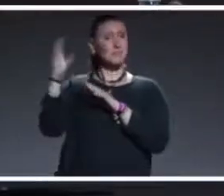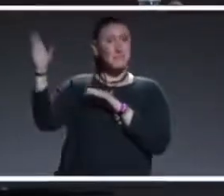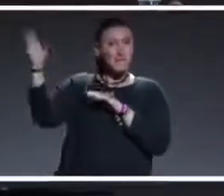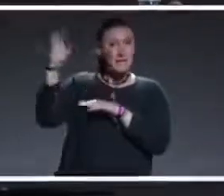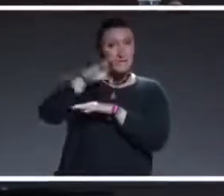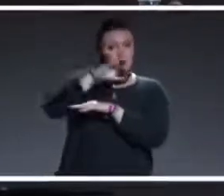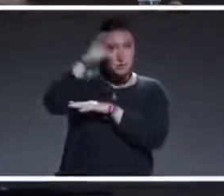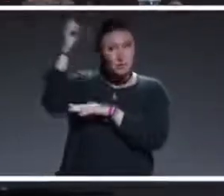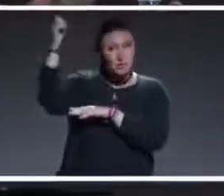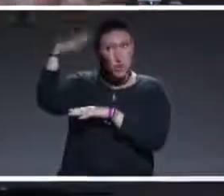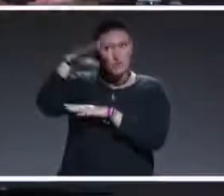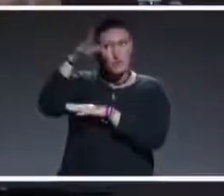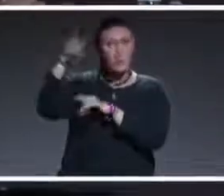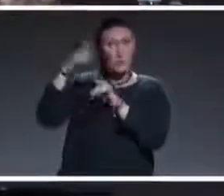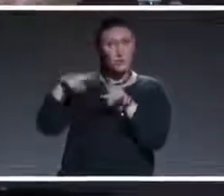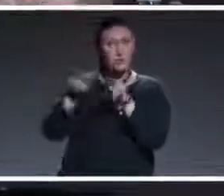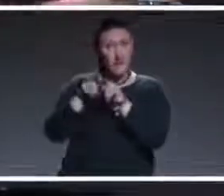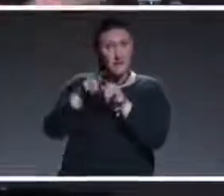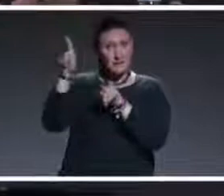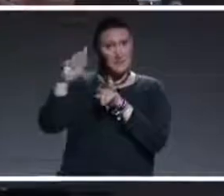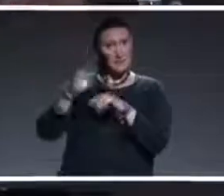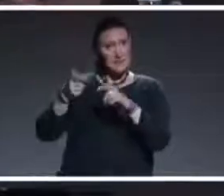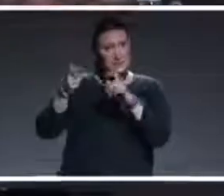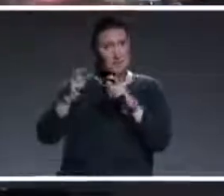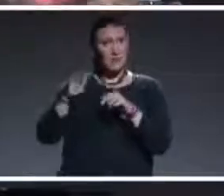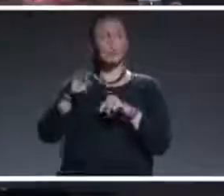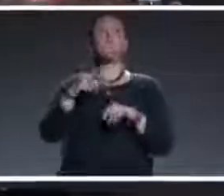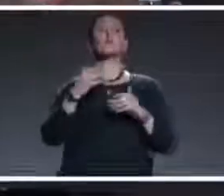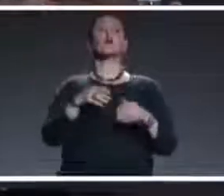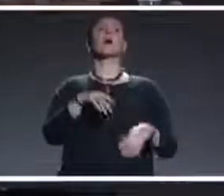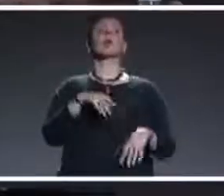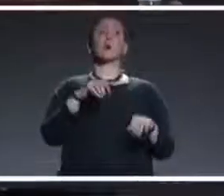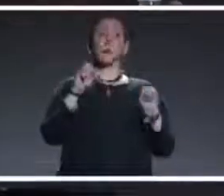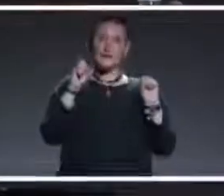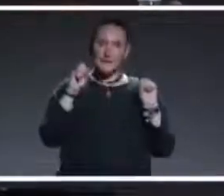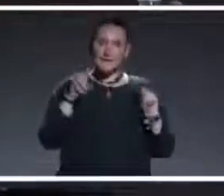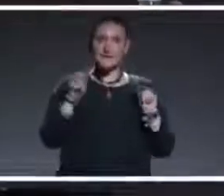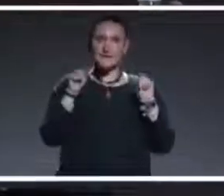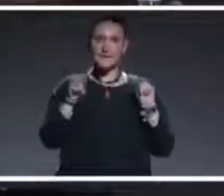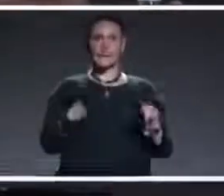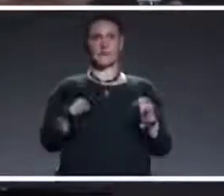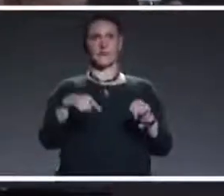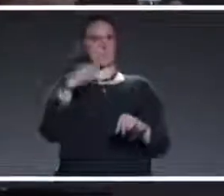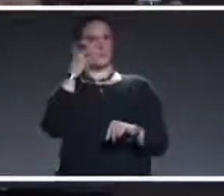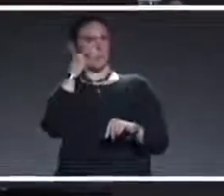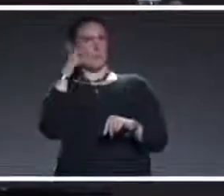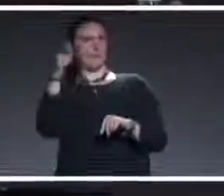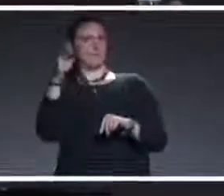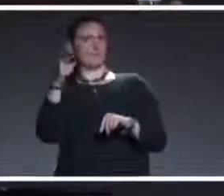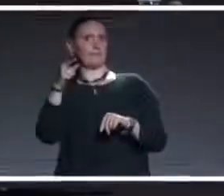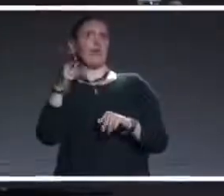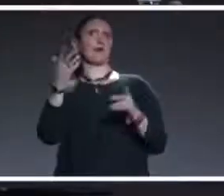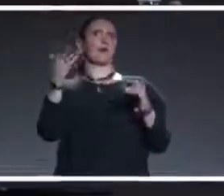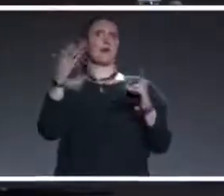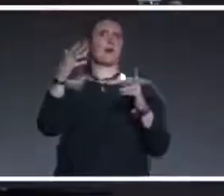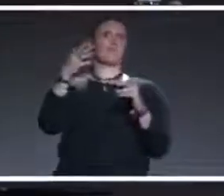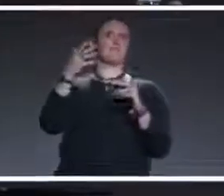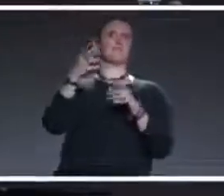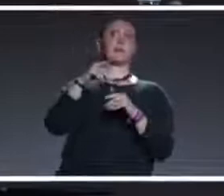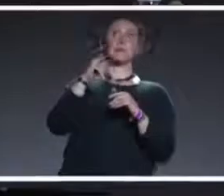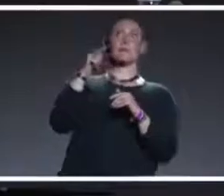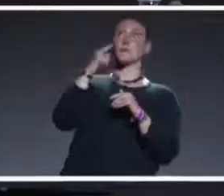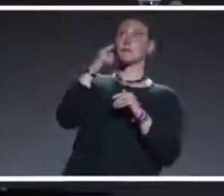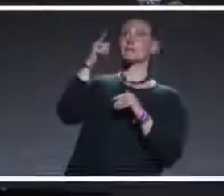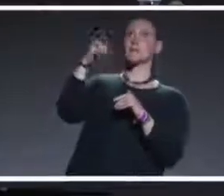together and you see this quantum magic moment happen where the sun and the light is so beautiful and